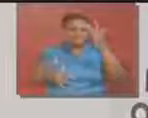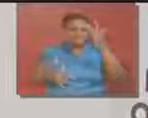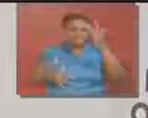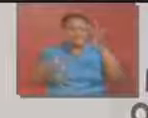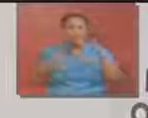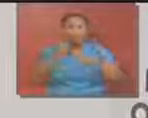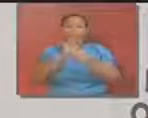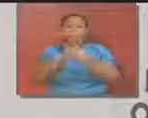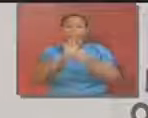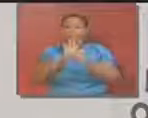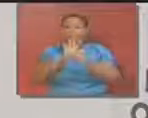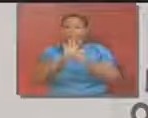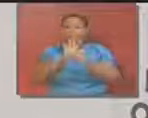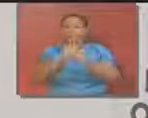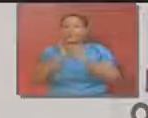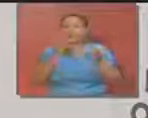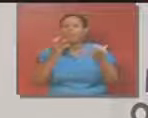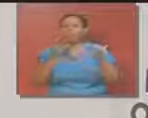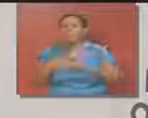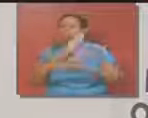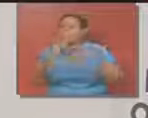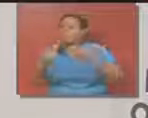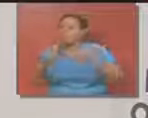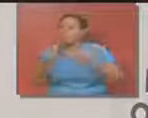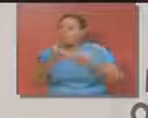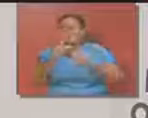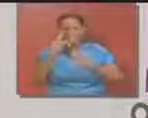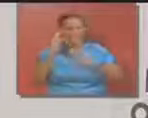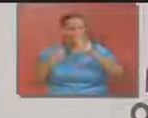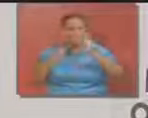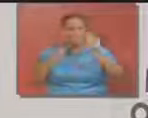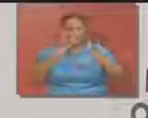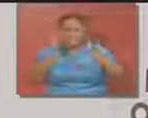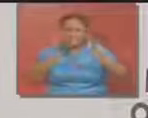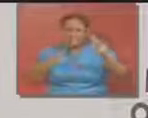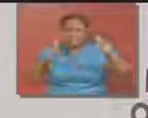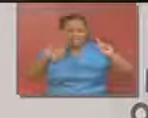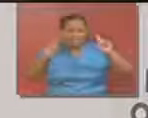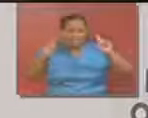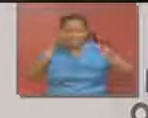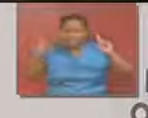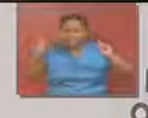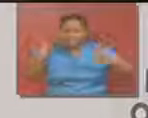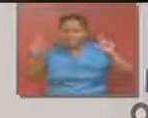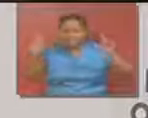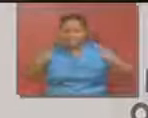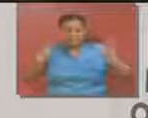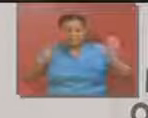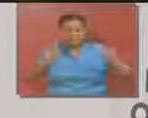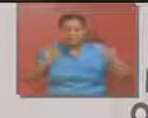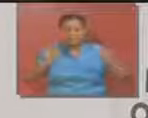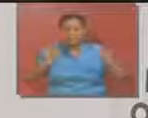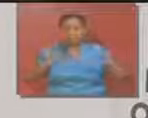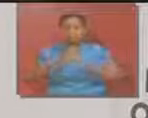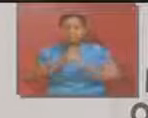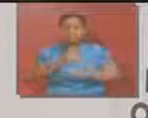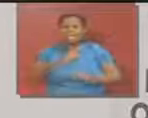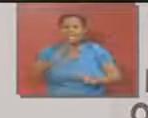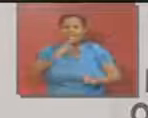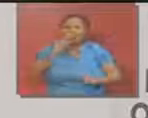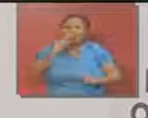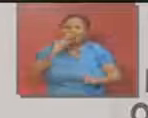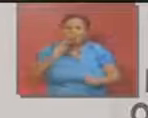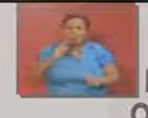done? Can you do the antibody testing? You take responsibility. This is what we're all about in terms of making sure you're aware, because that's part of